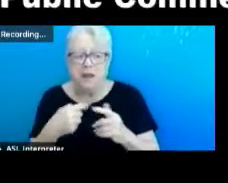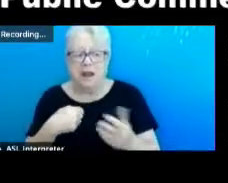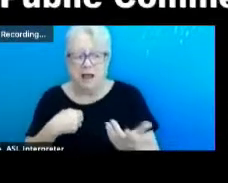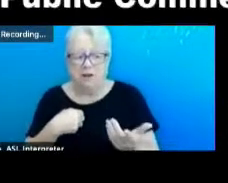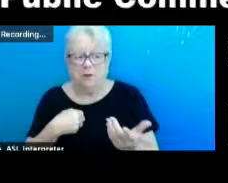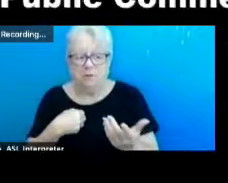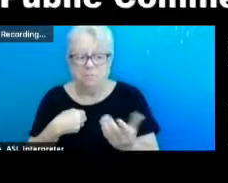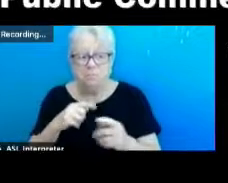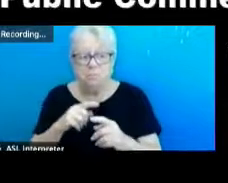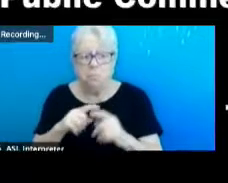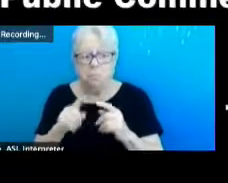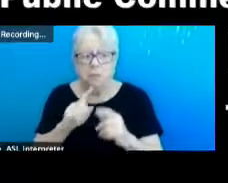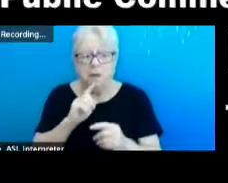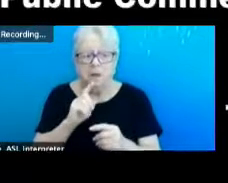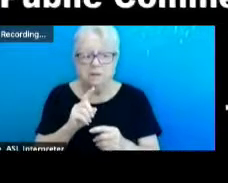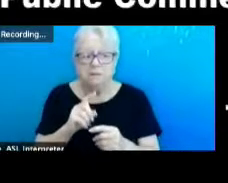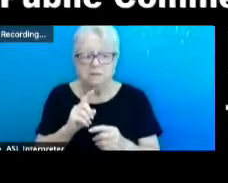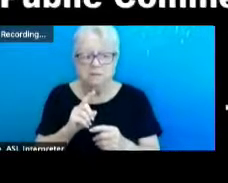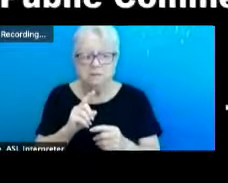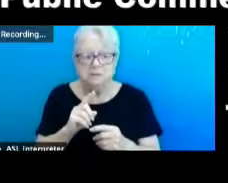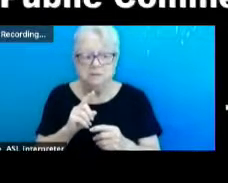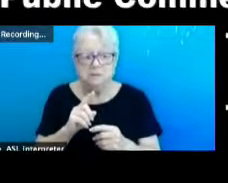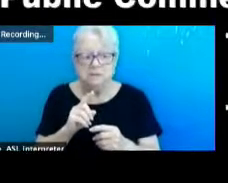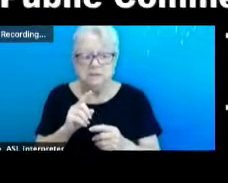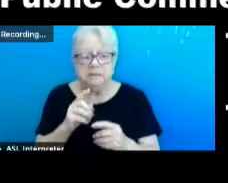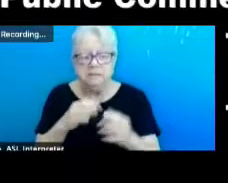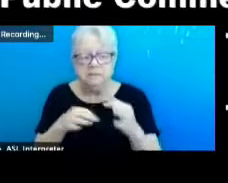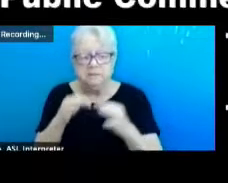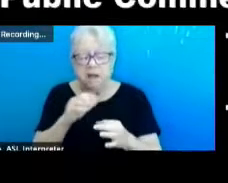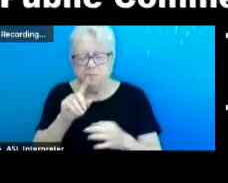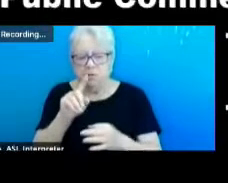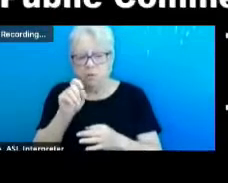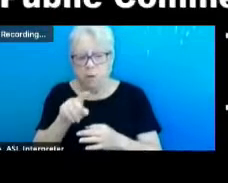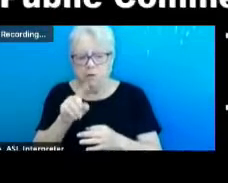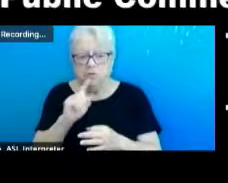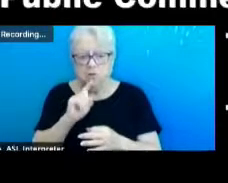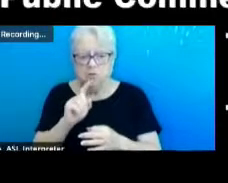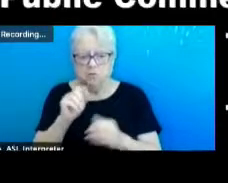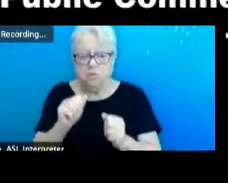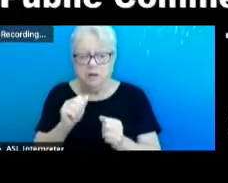be addressed on the spot, right? Or that they couldn't be addressed by